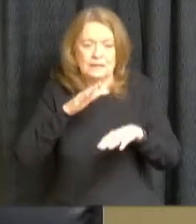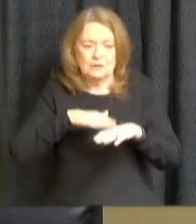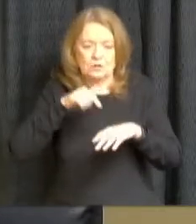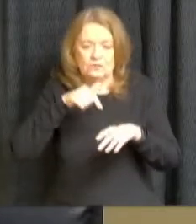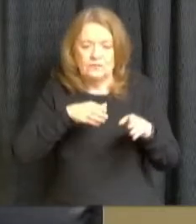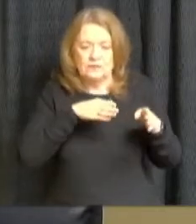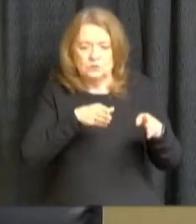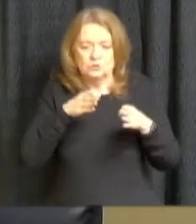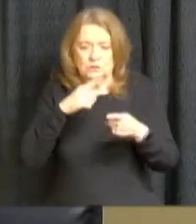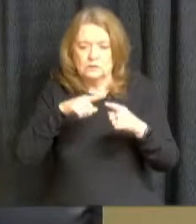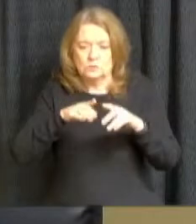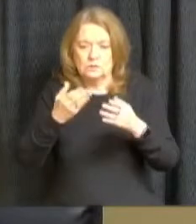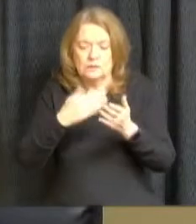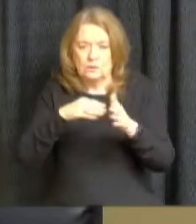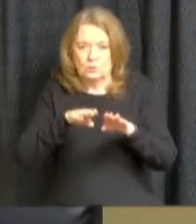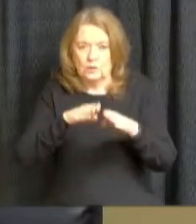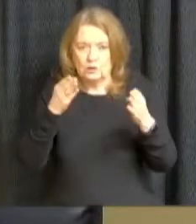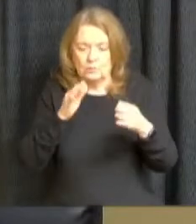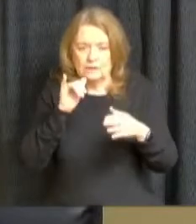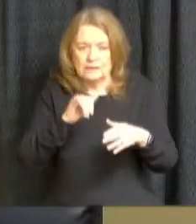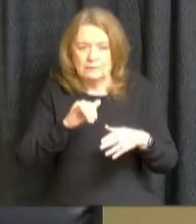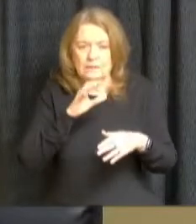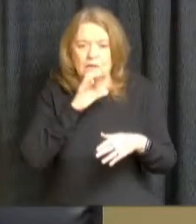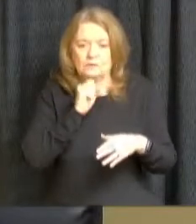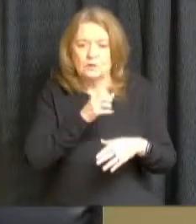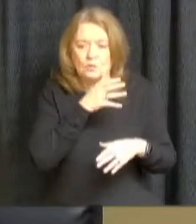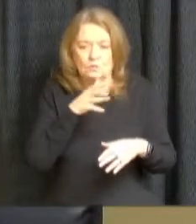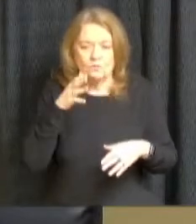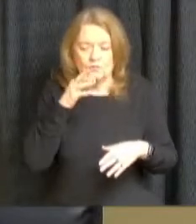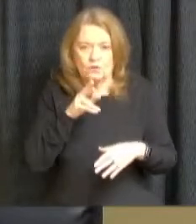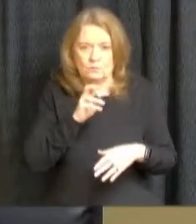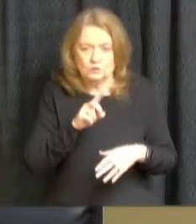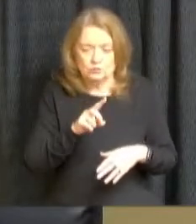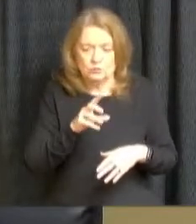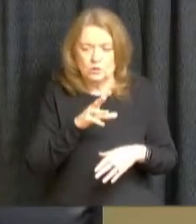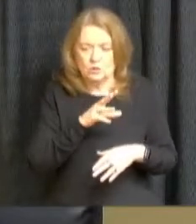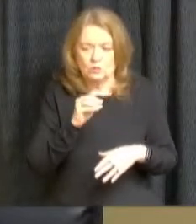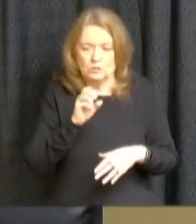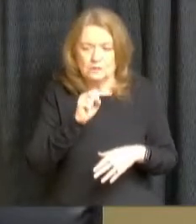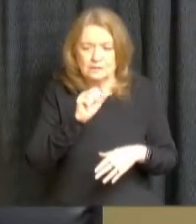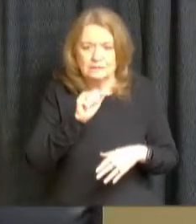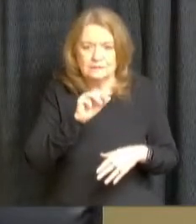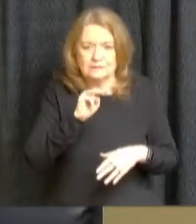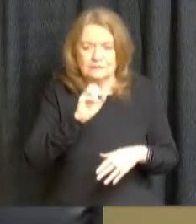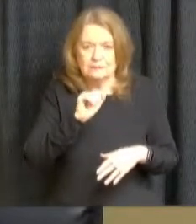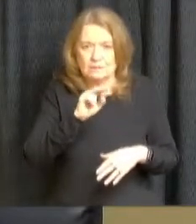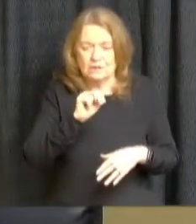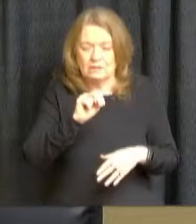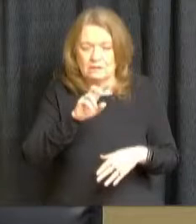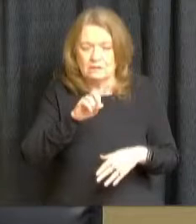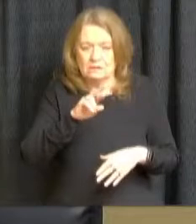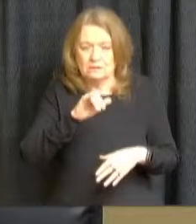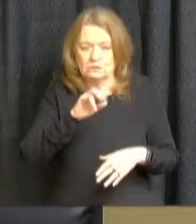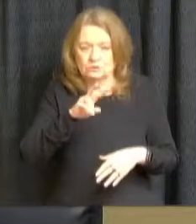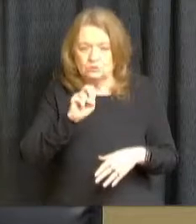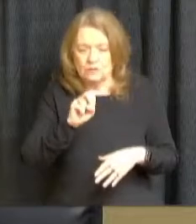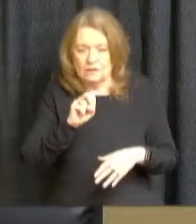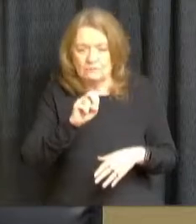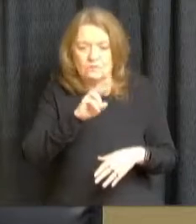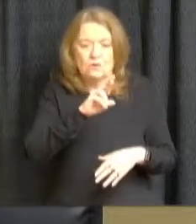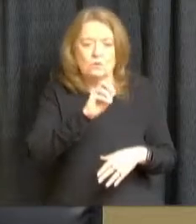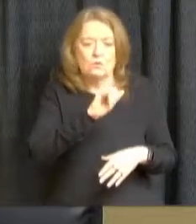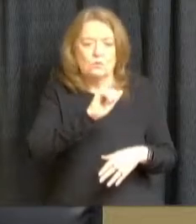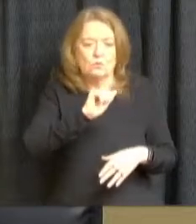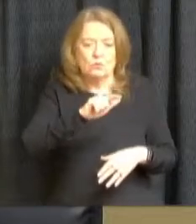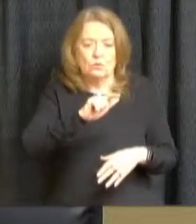streets when they reopen. That will be on Old Farmers Road, Summerlawn Drive, Royal Oaks Subdivision,